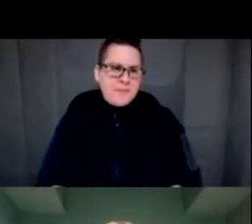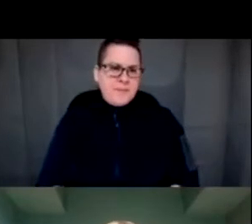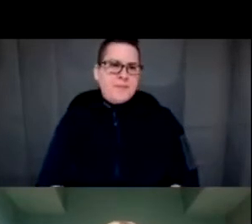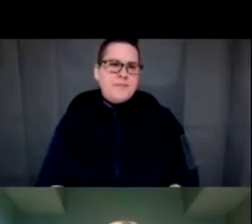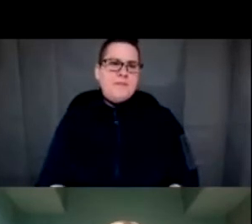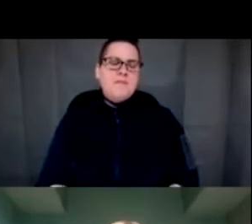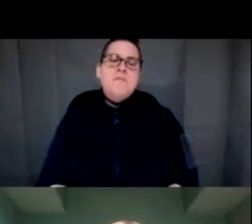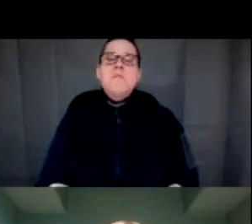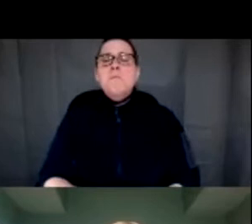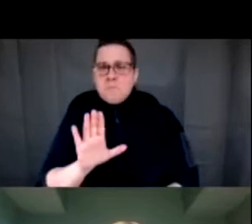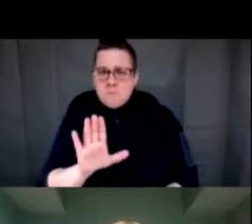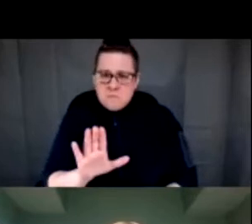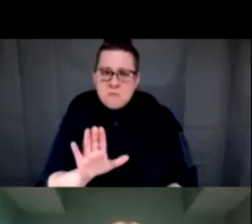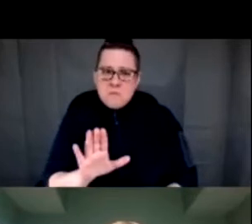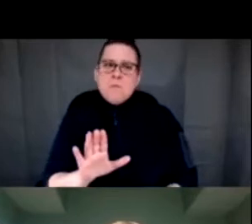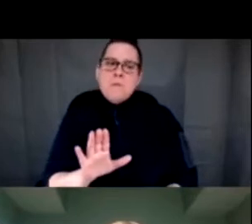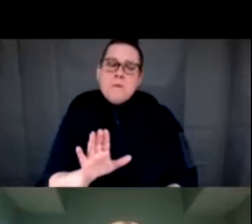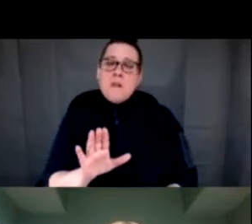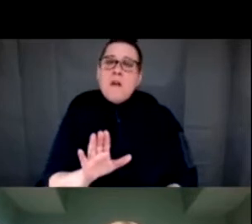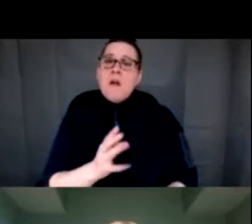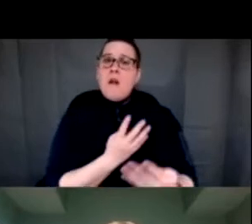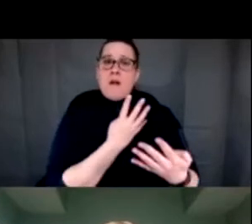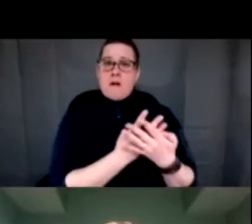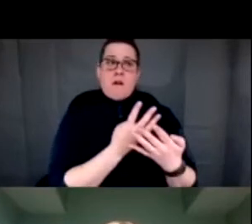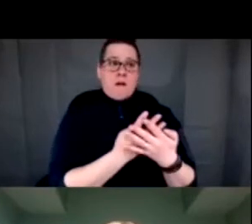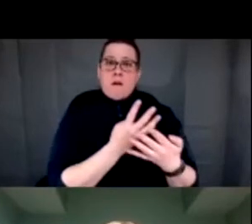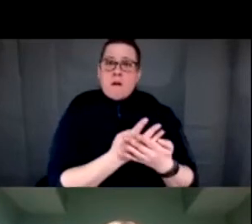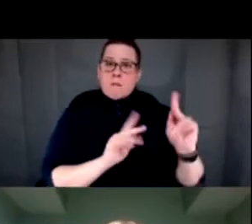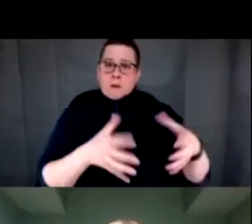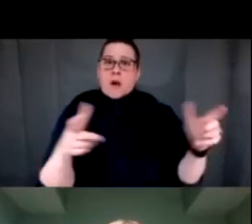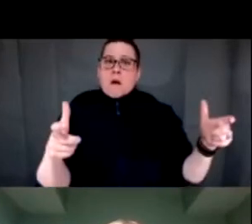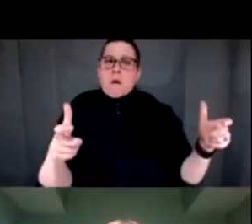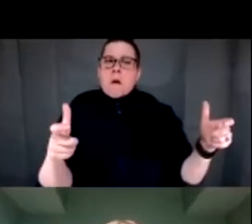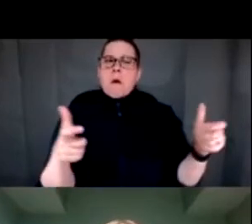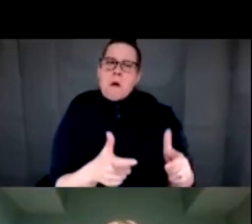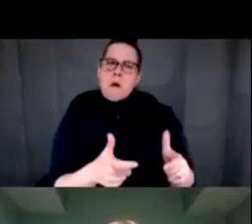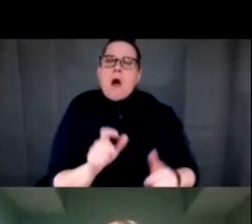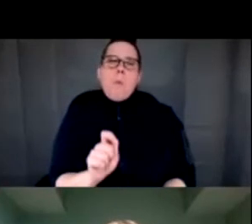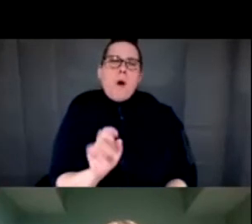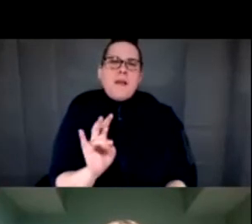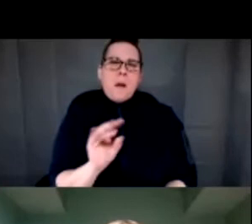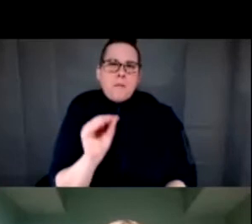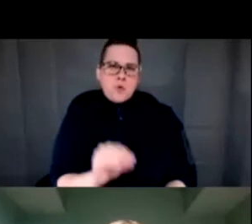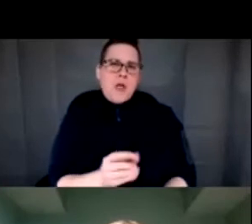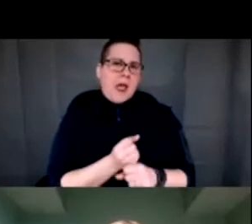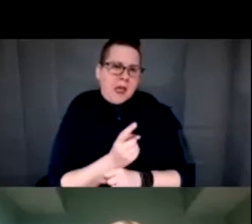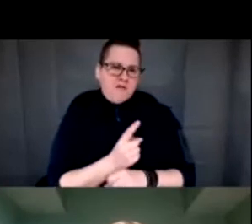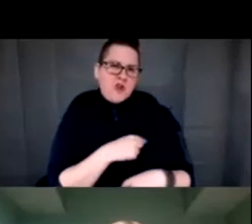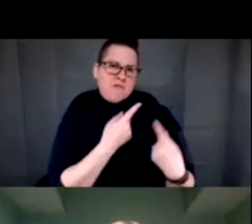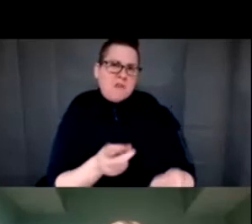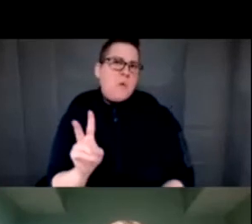And although there's been a reduction in the incarcerated population of about 0.7% per year